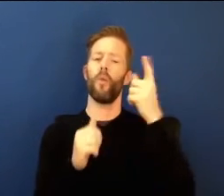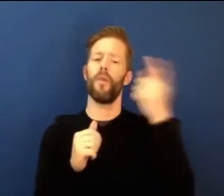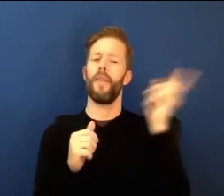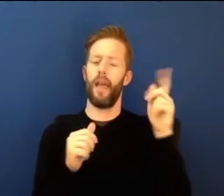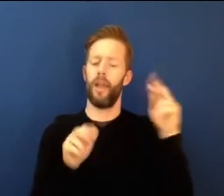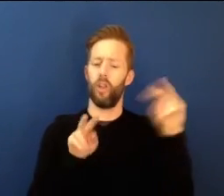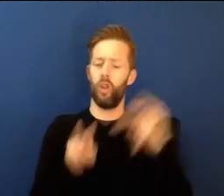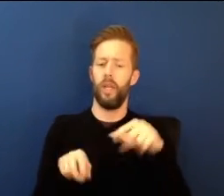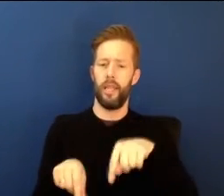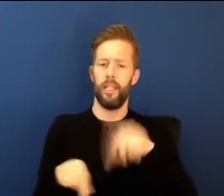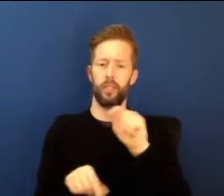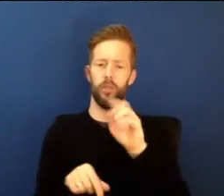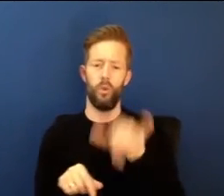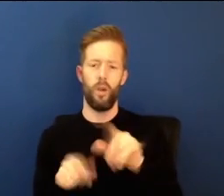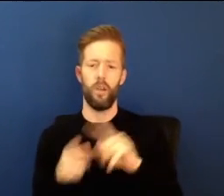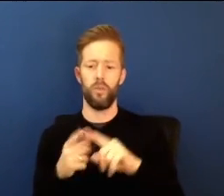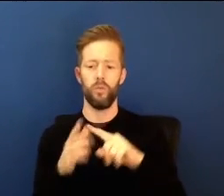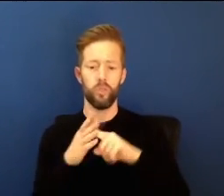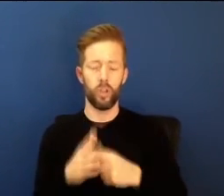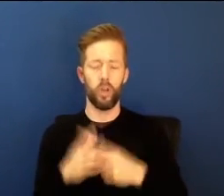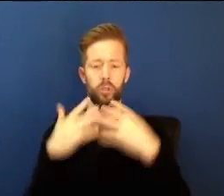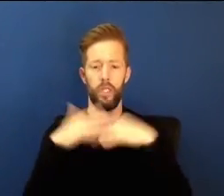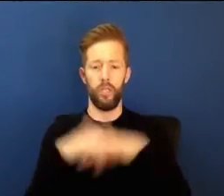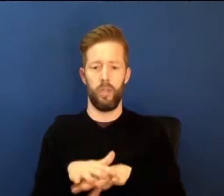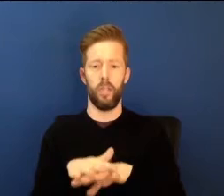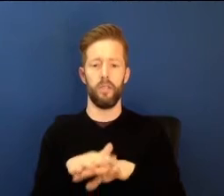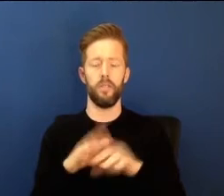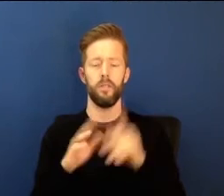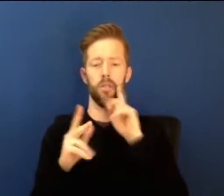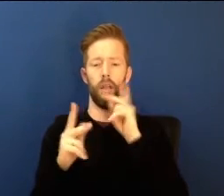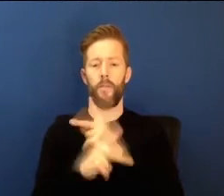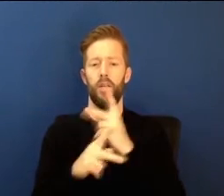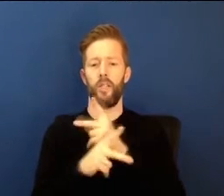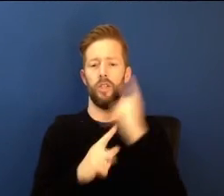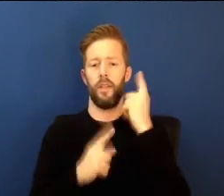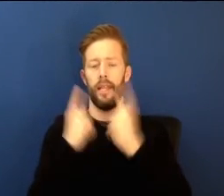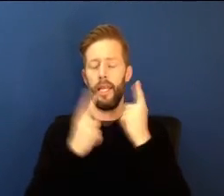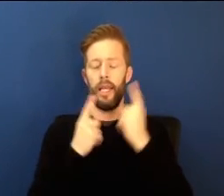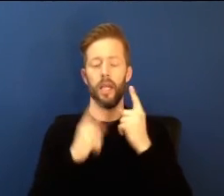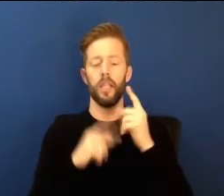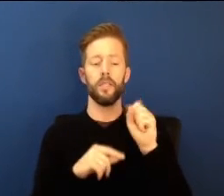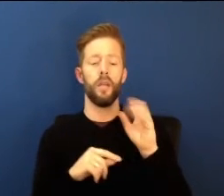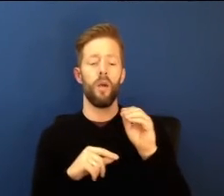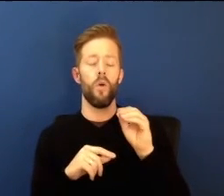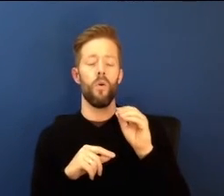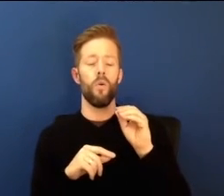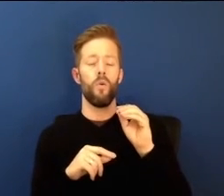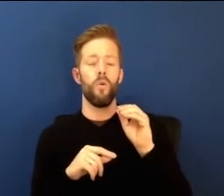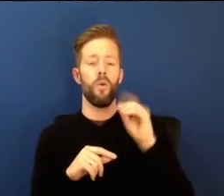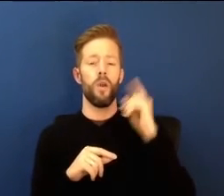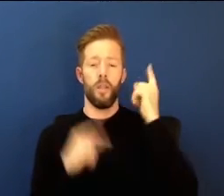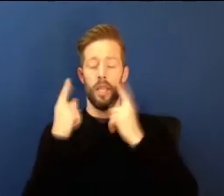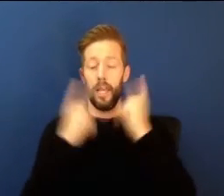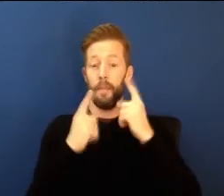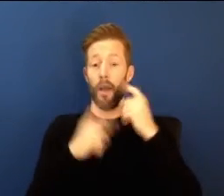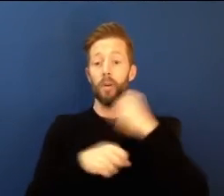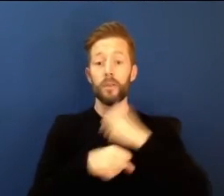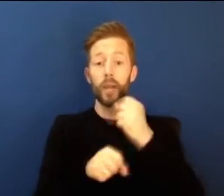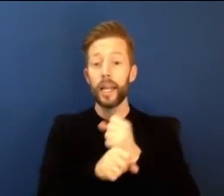toy? How could they use this toy to start to integrate computational thinking? And so thinking